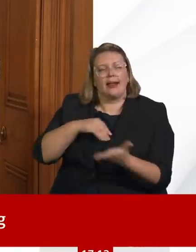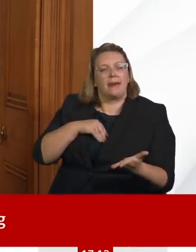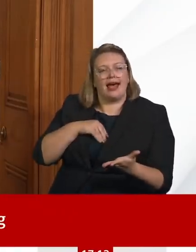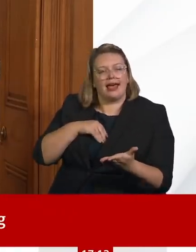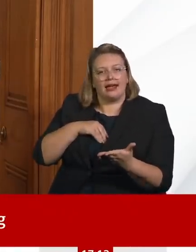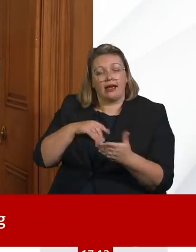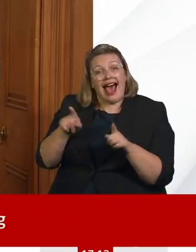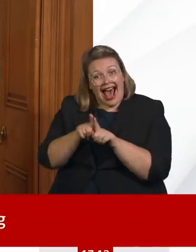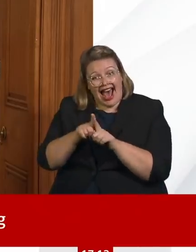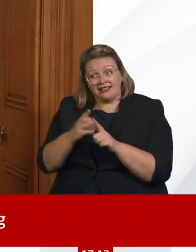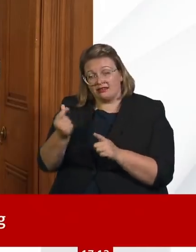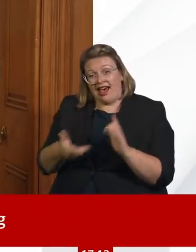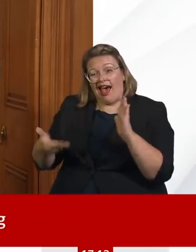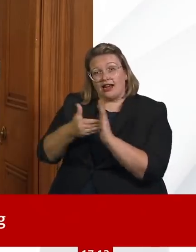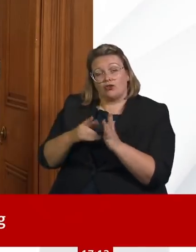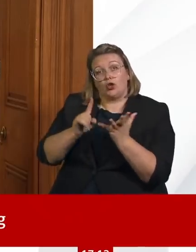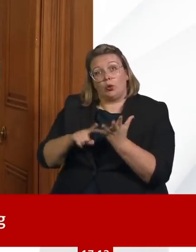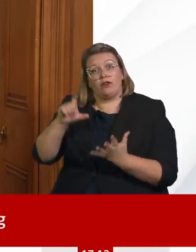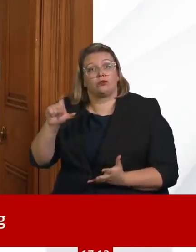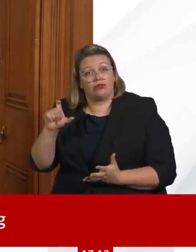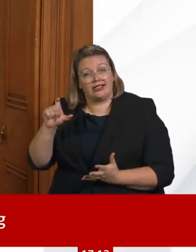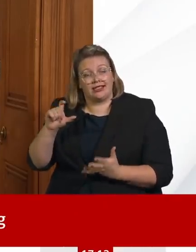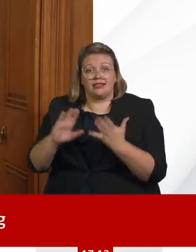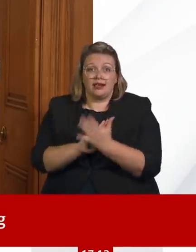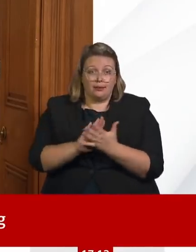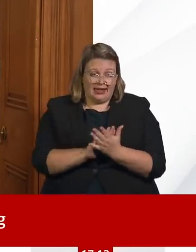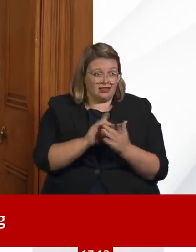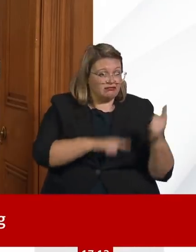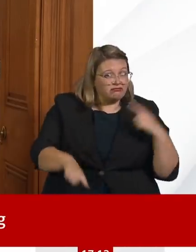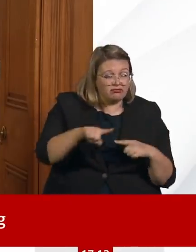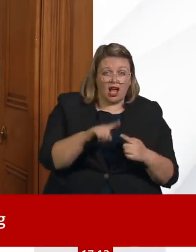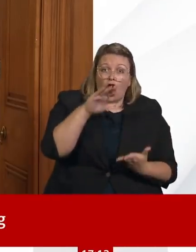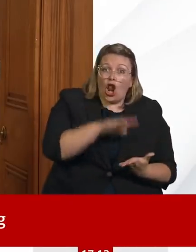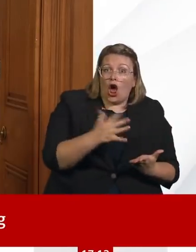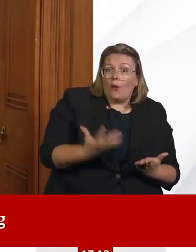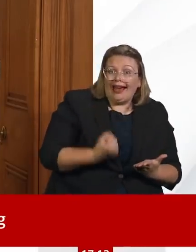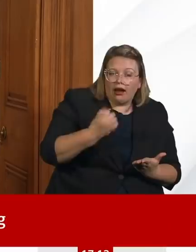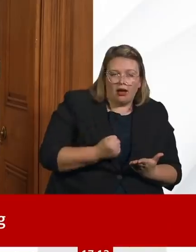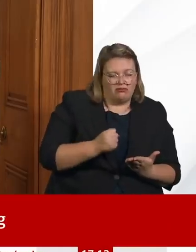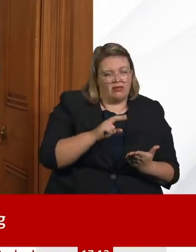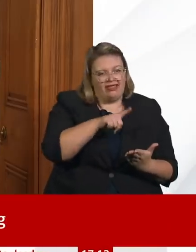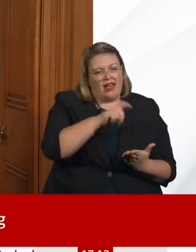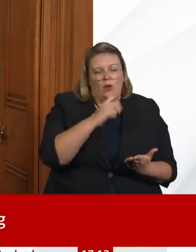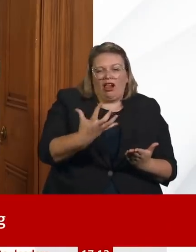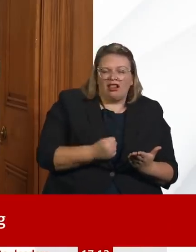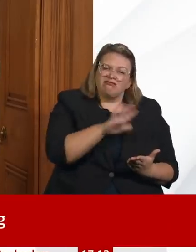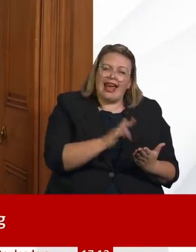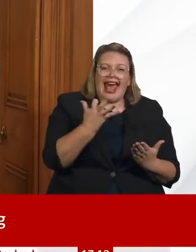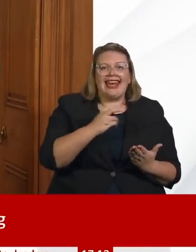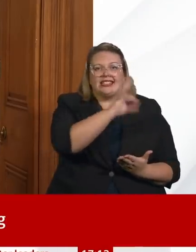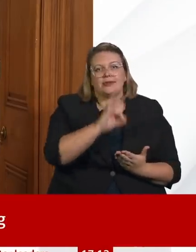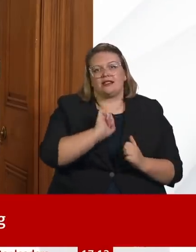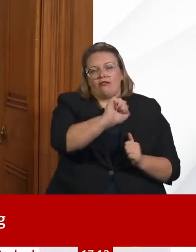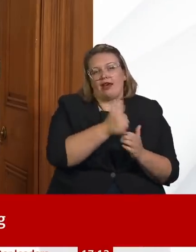credit, those on low incomes will receive at least 80% of their normal income. We've made available up